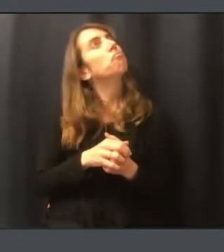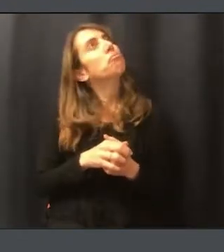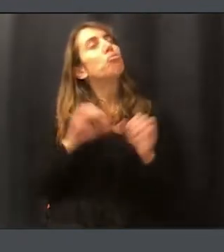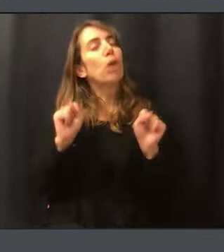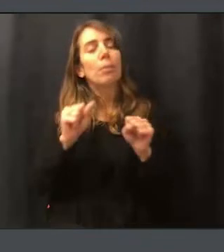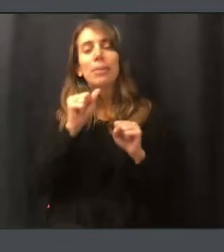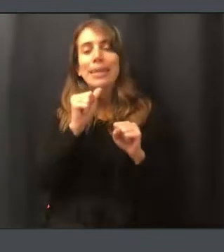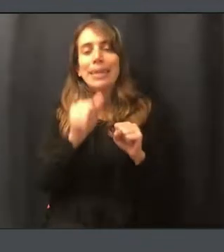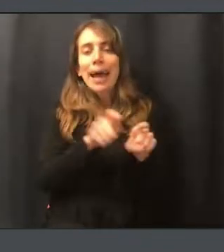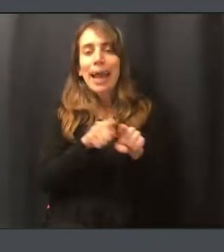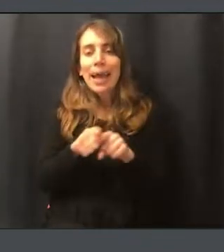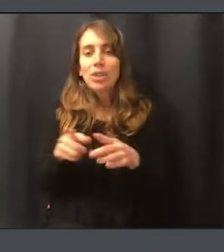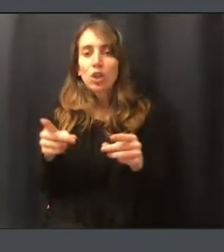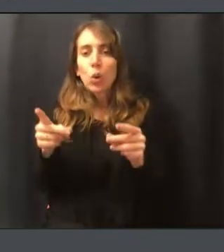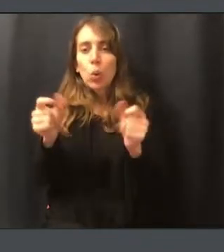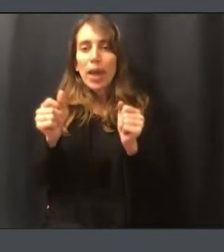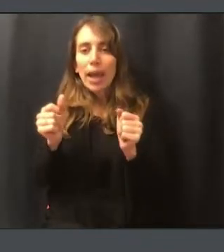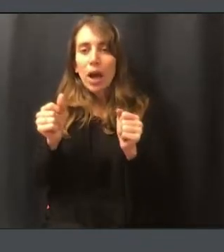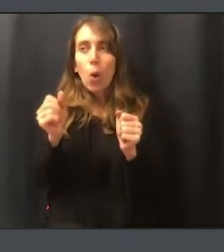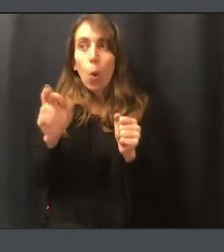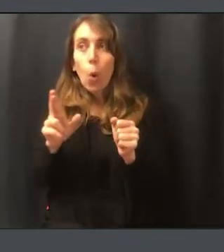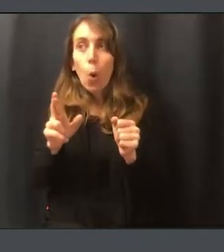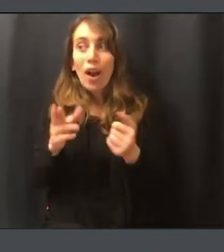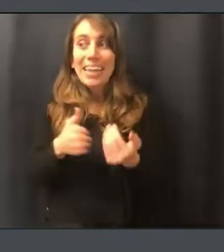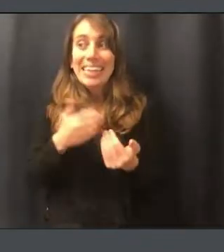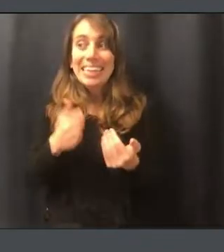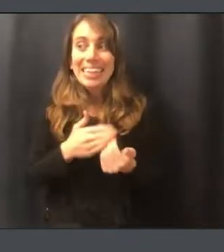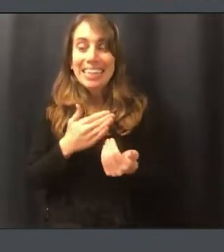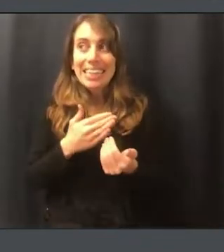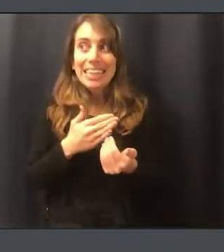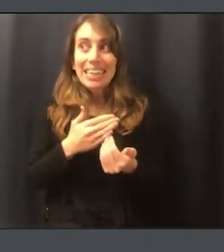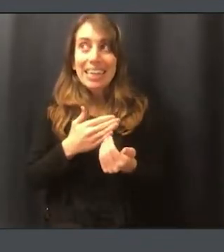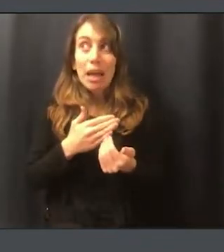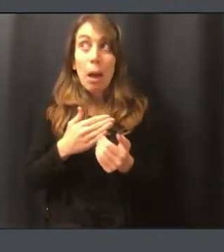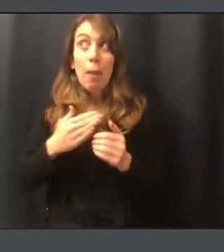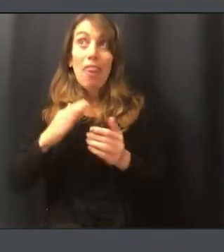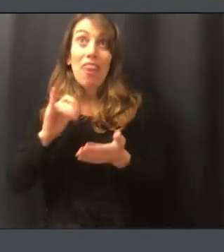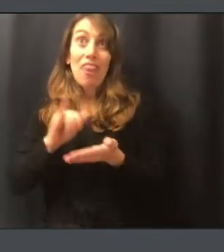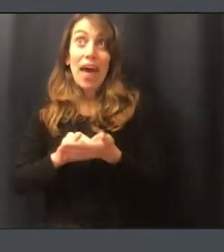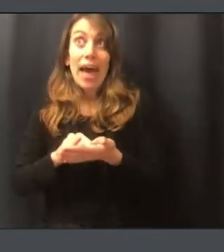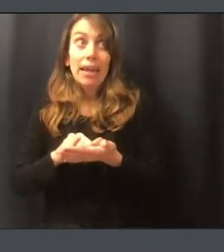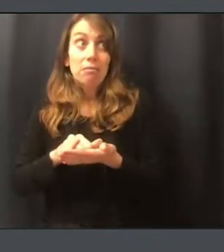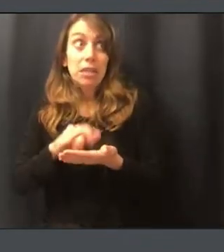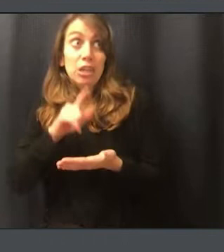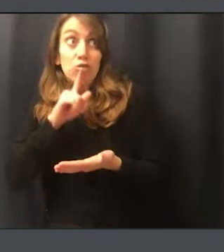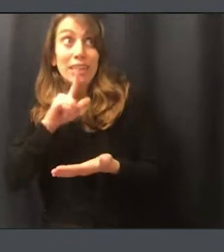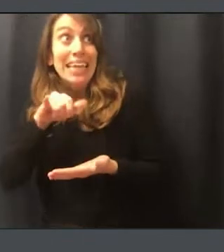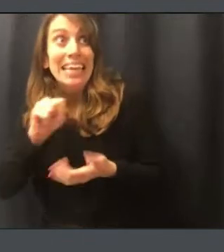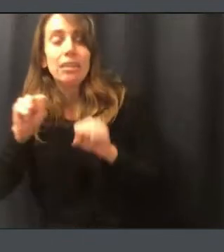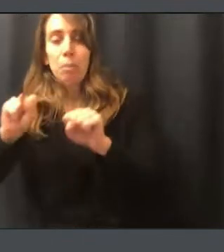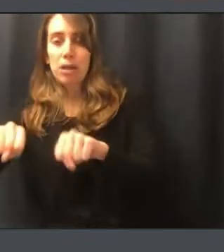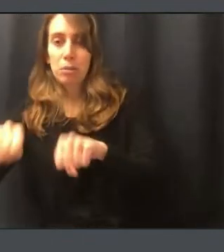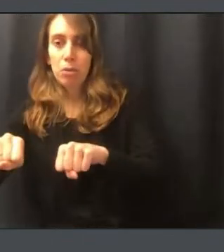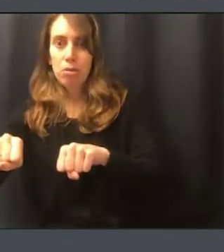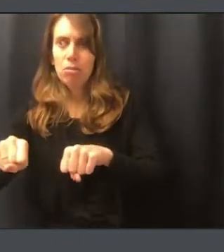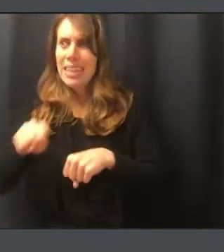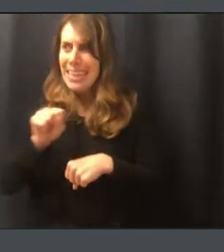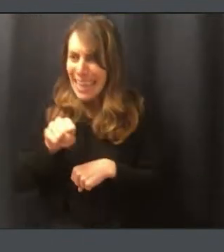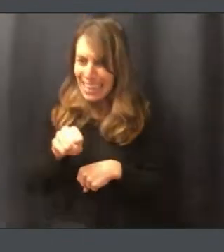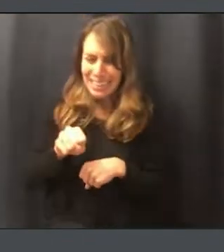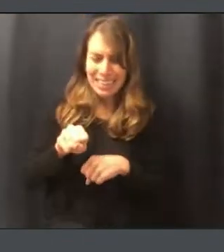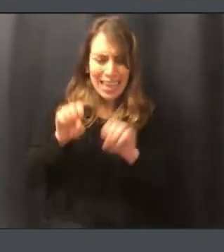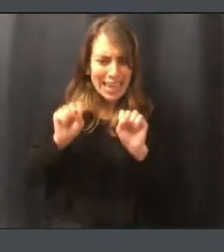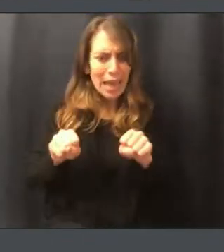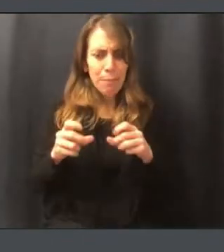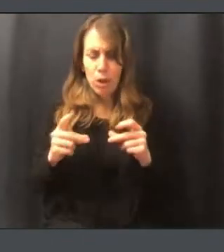probably not as quick or easy as it could be. Again, it can be quick and easy, but you have to have these certain conditions, right? You have to have these